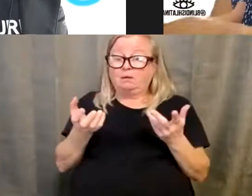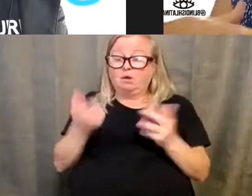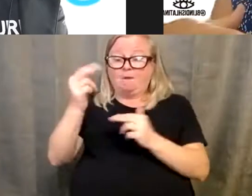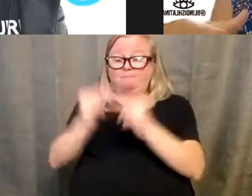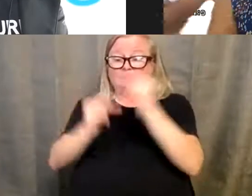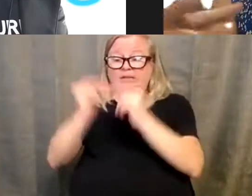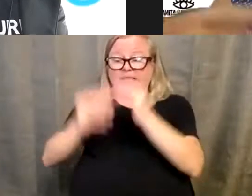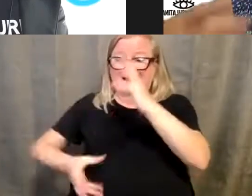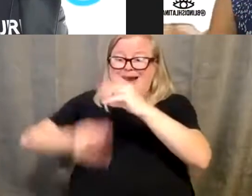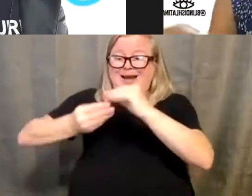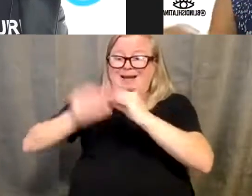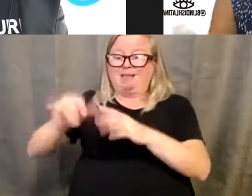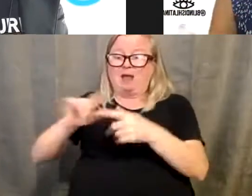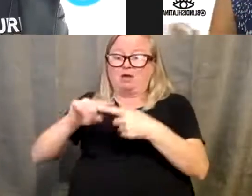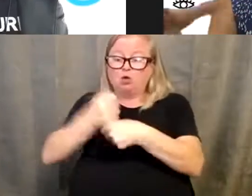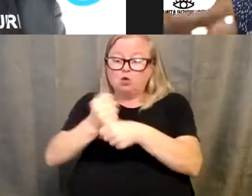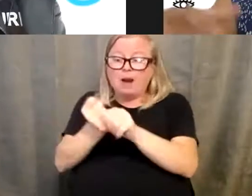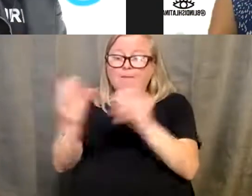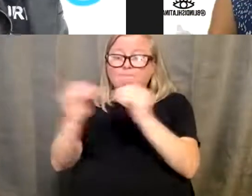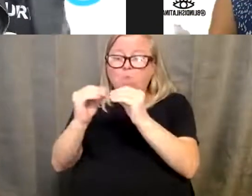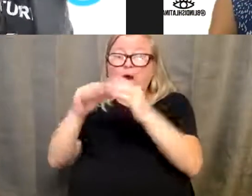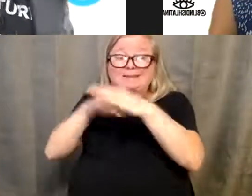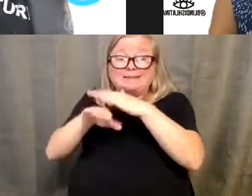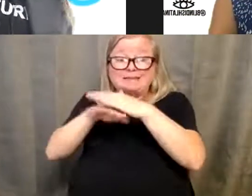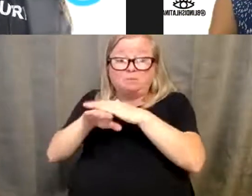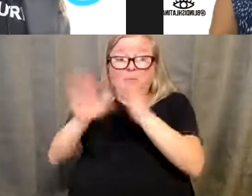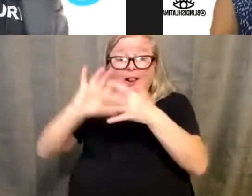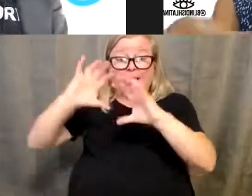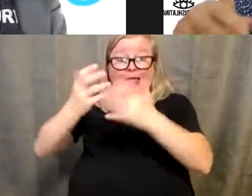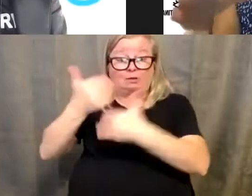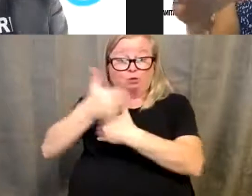in and creating more accessible classrooms will help everybody.